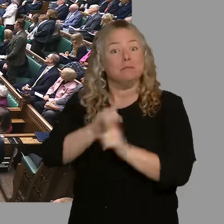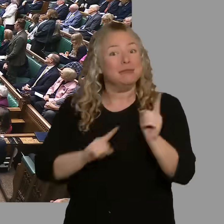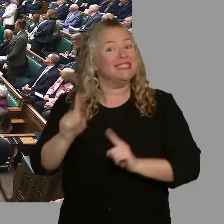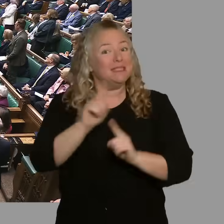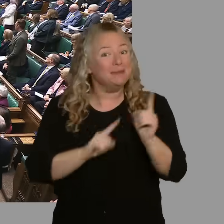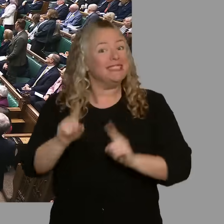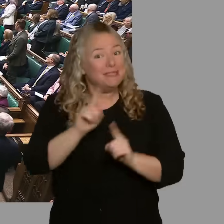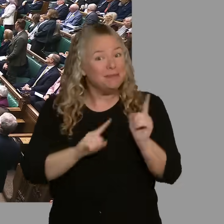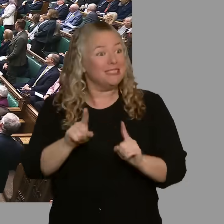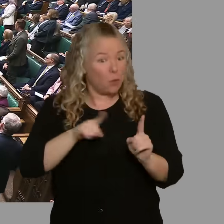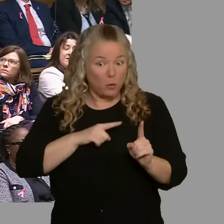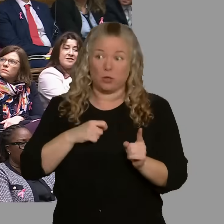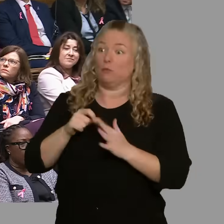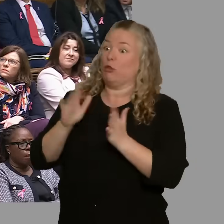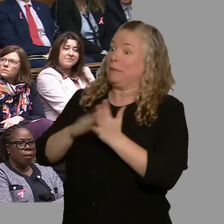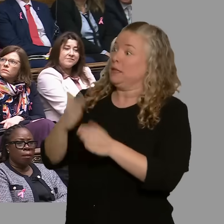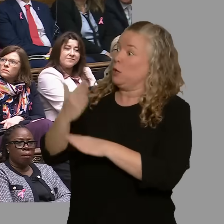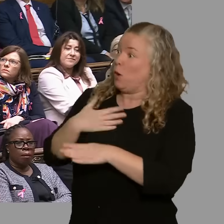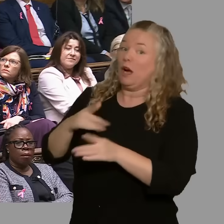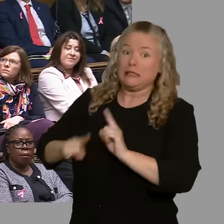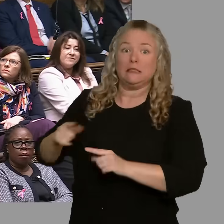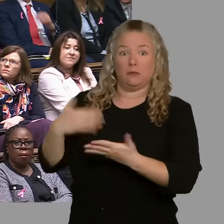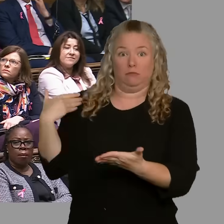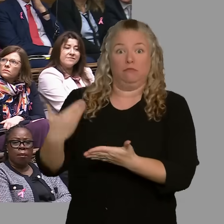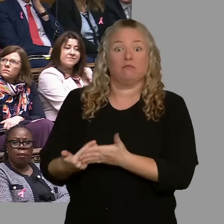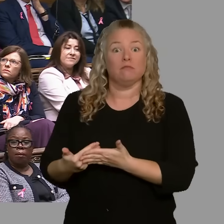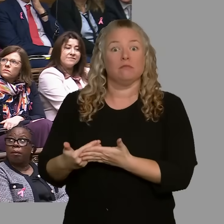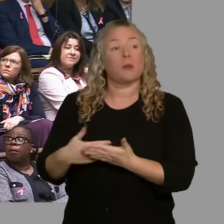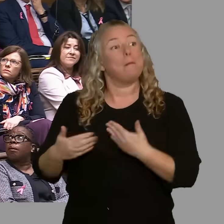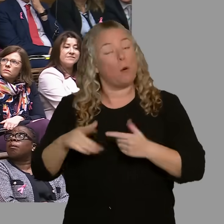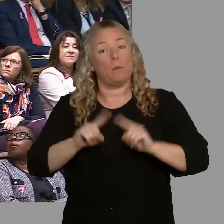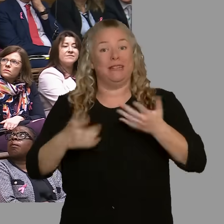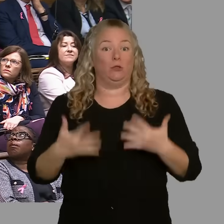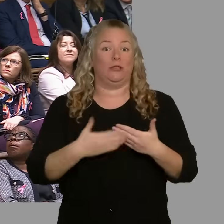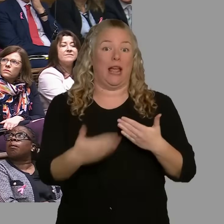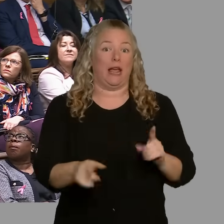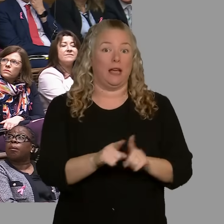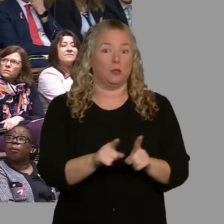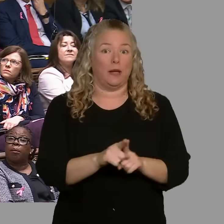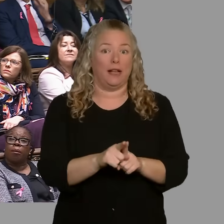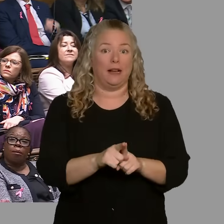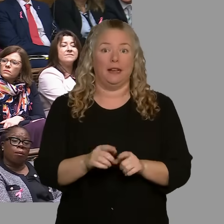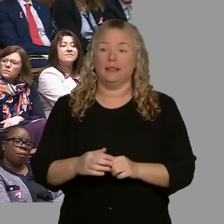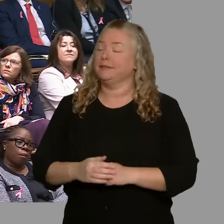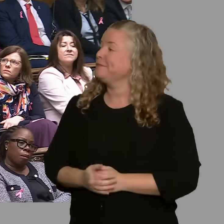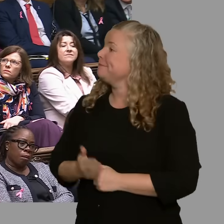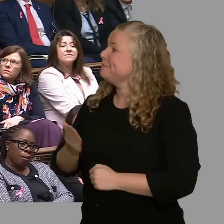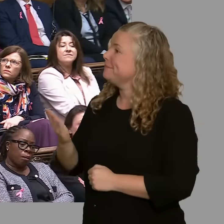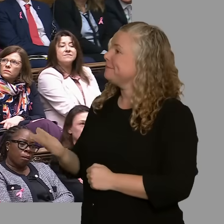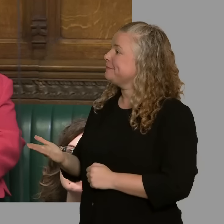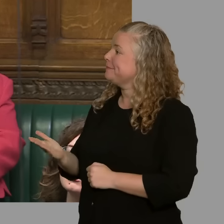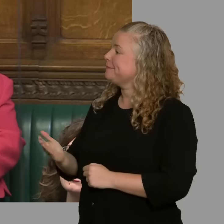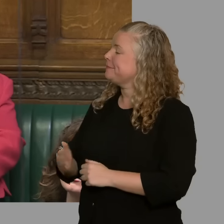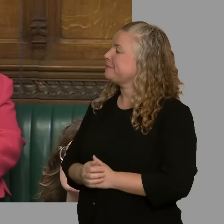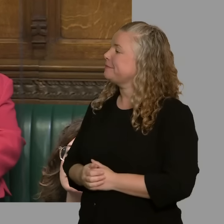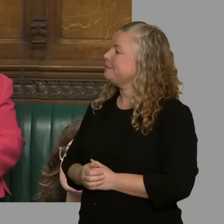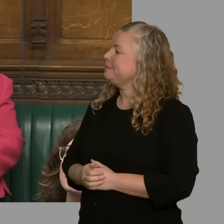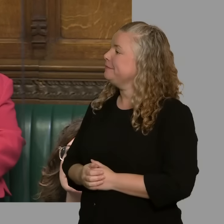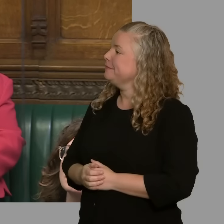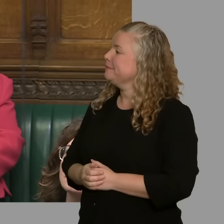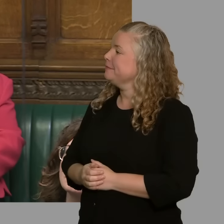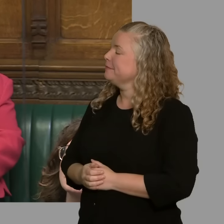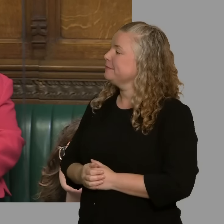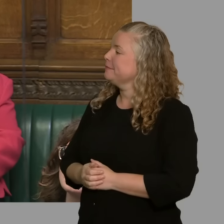Thank you, Mr. Speaker. Last week I visited Rayner, a world-leading provider of cataract solutions based in Worthing, a